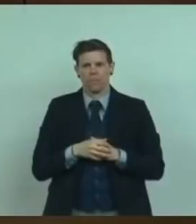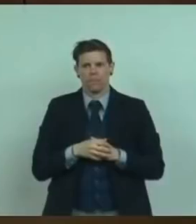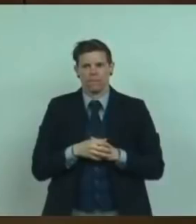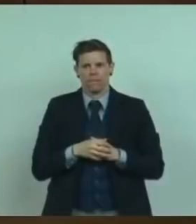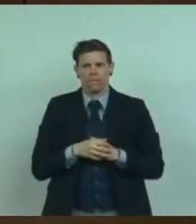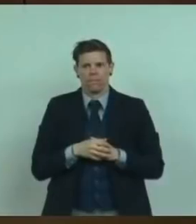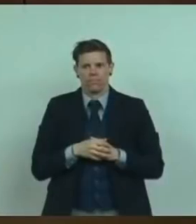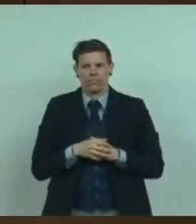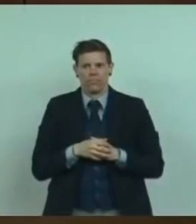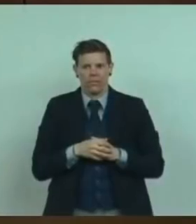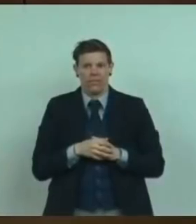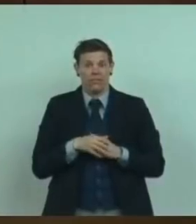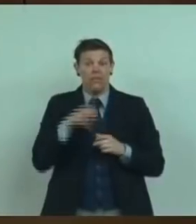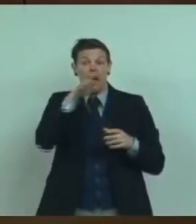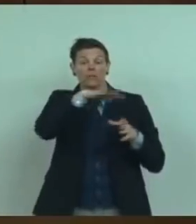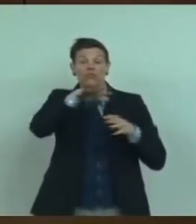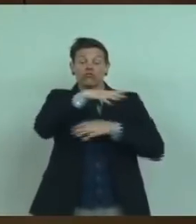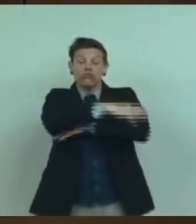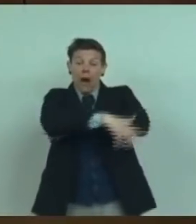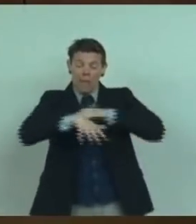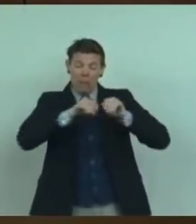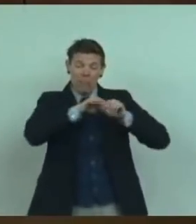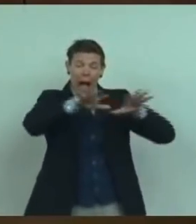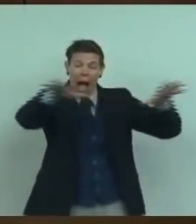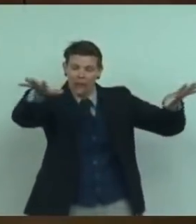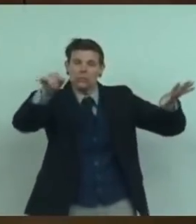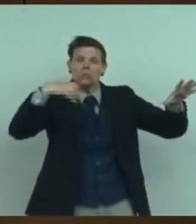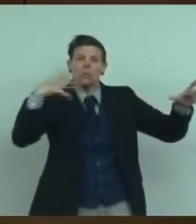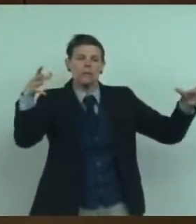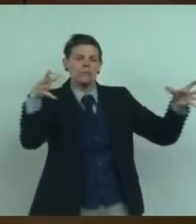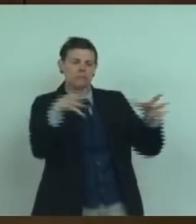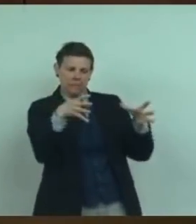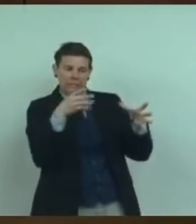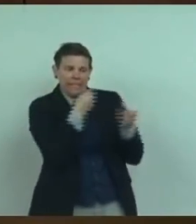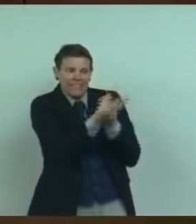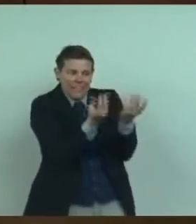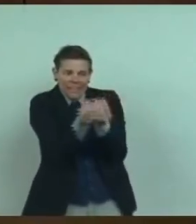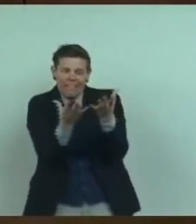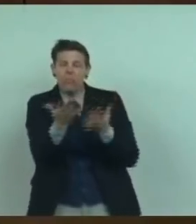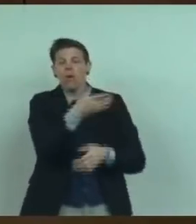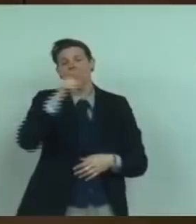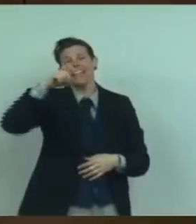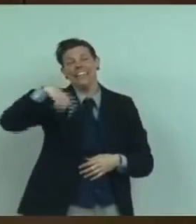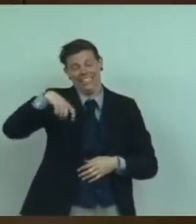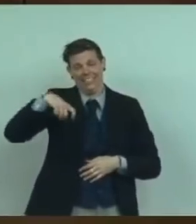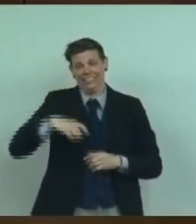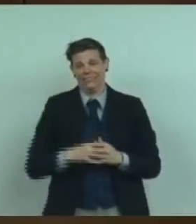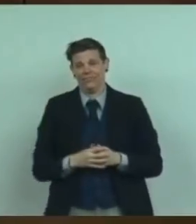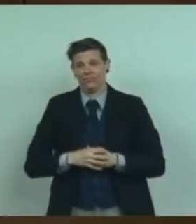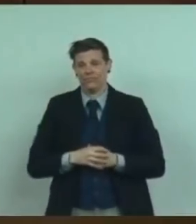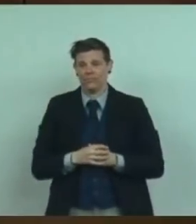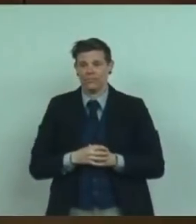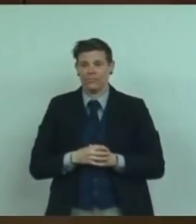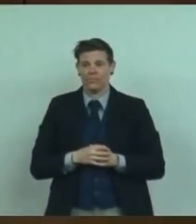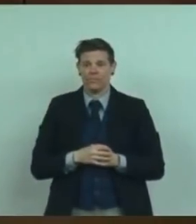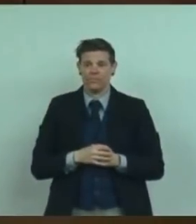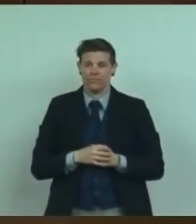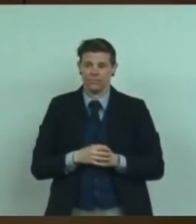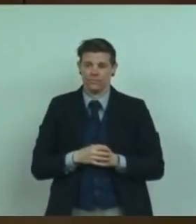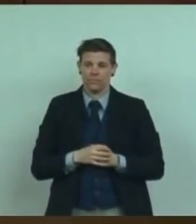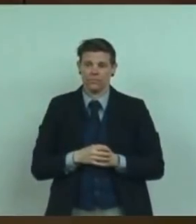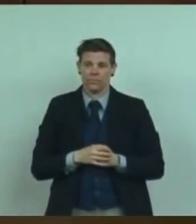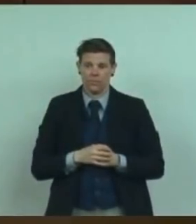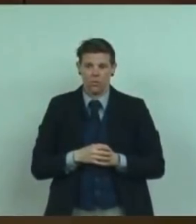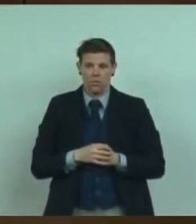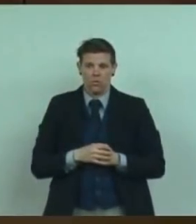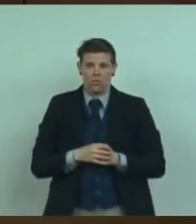social distancing. I want to announce that we talked about our regional work with the Army Corps of Engineers. Now, their job